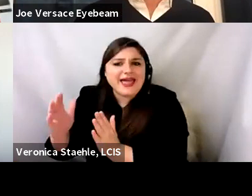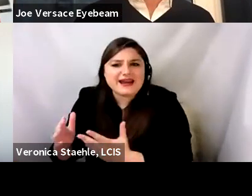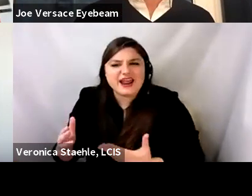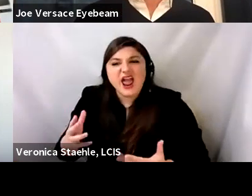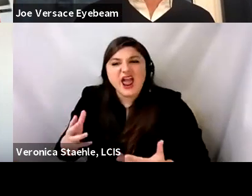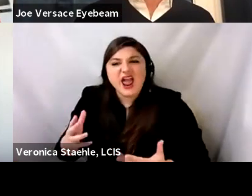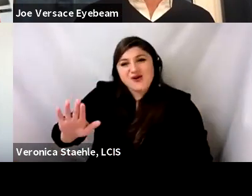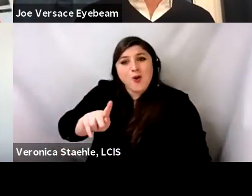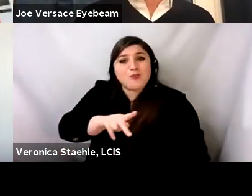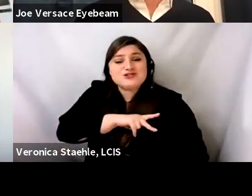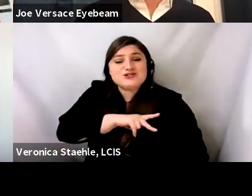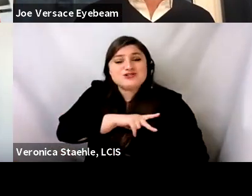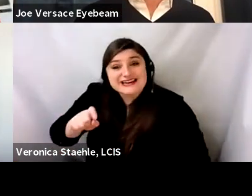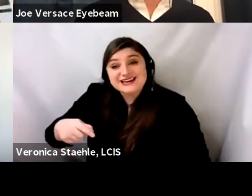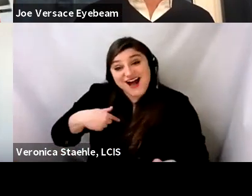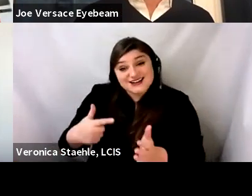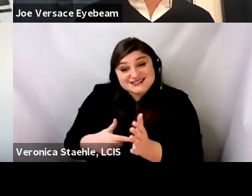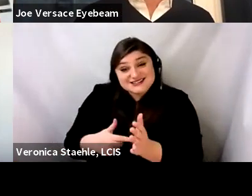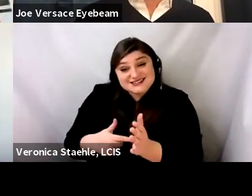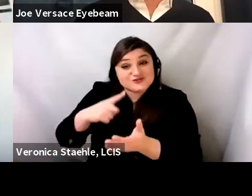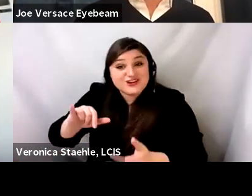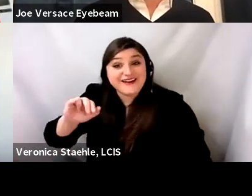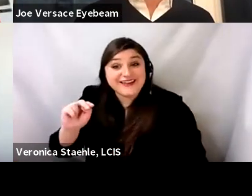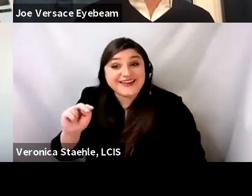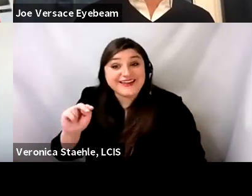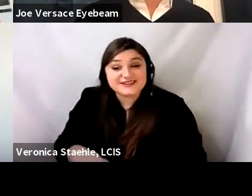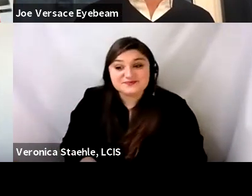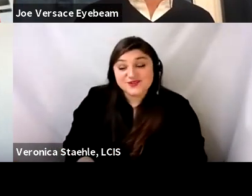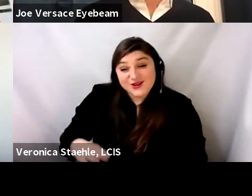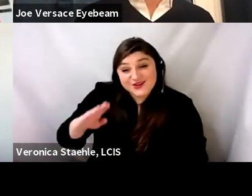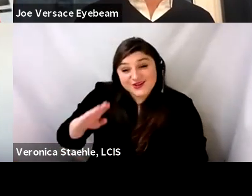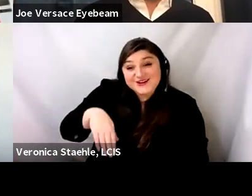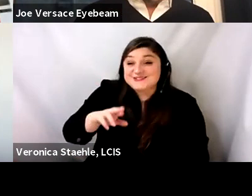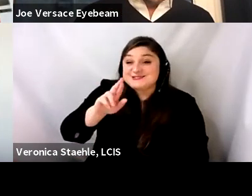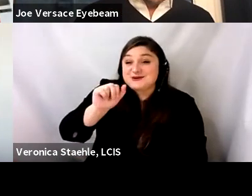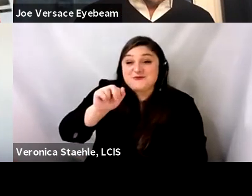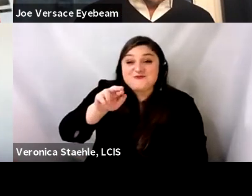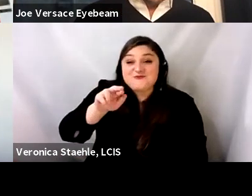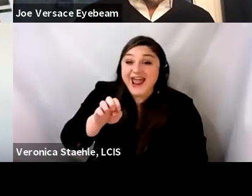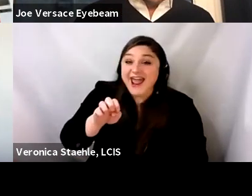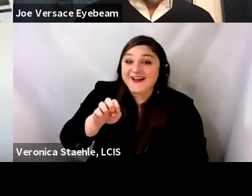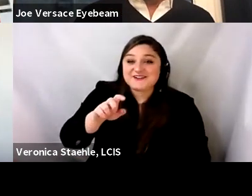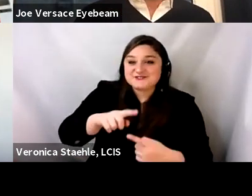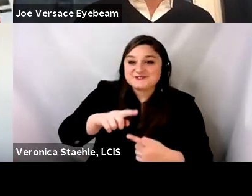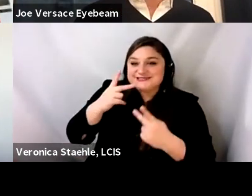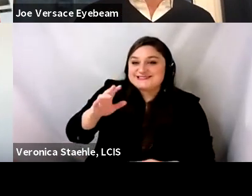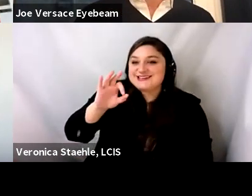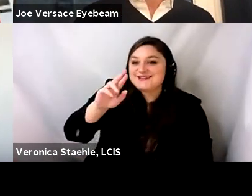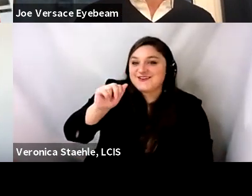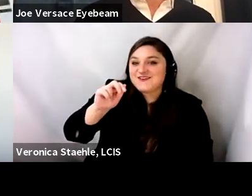I've, you know, it's almost shocking to hear Frances, when Frances, you know, admits some sort of